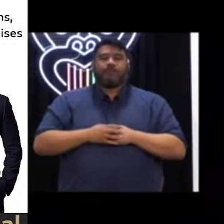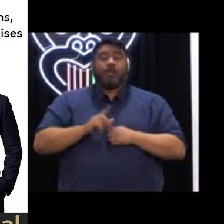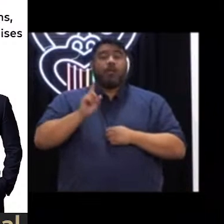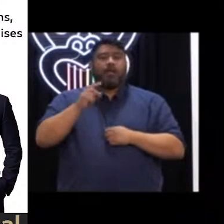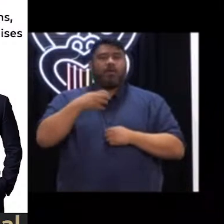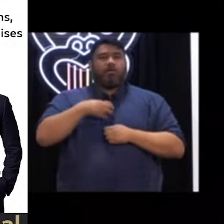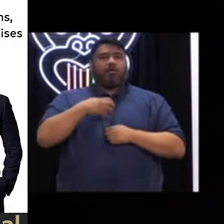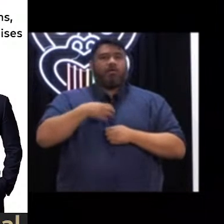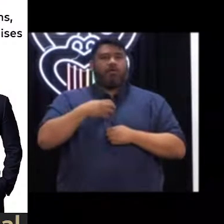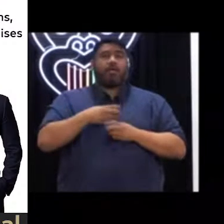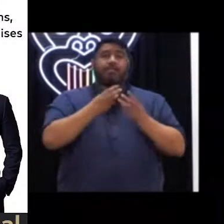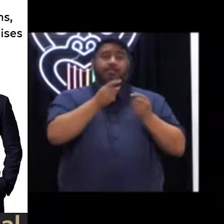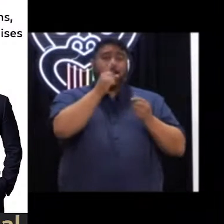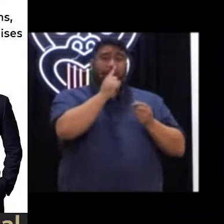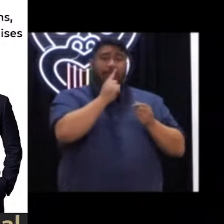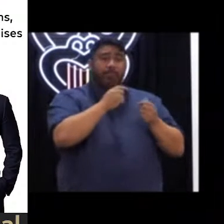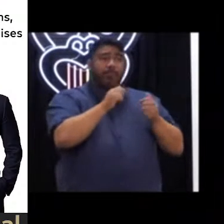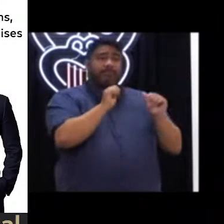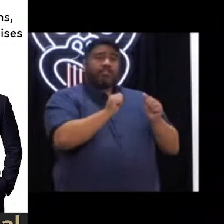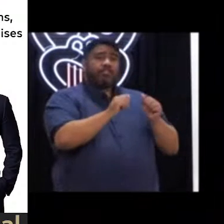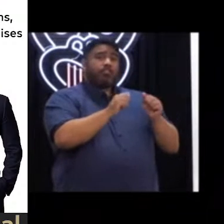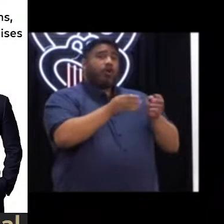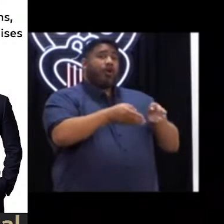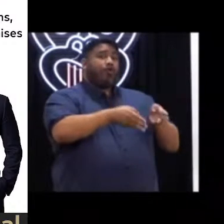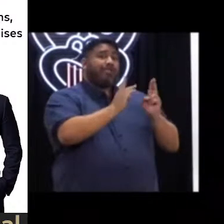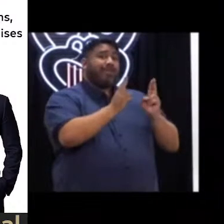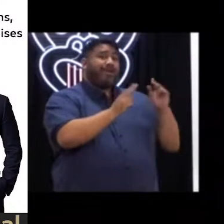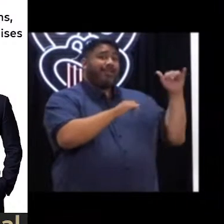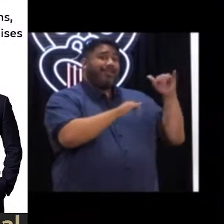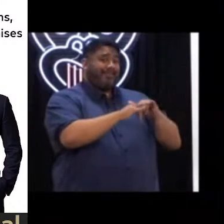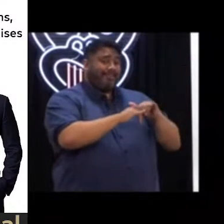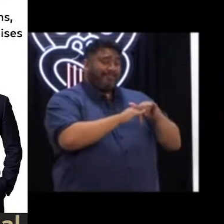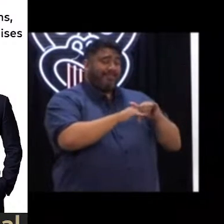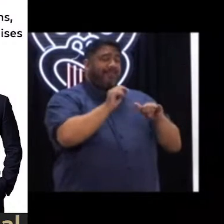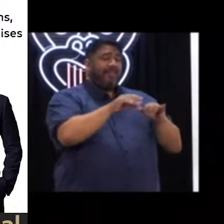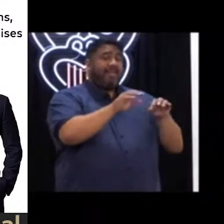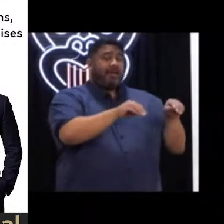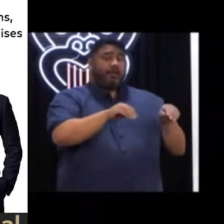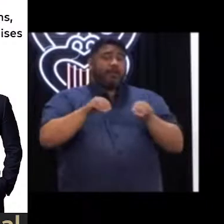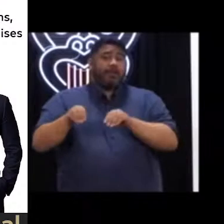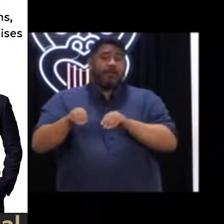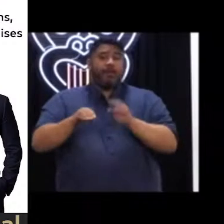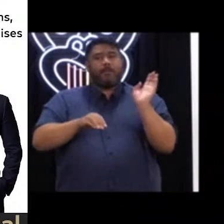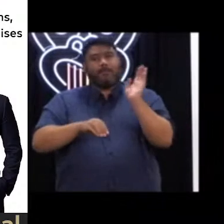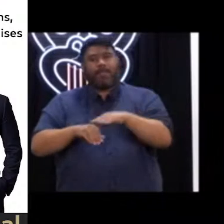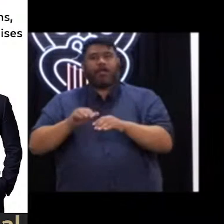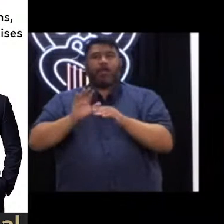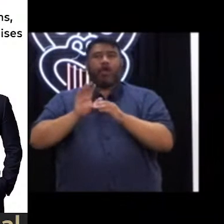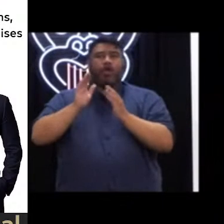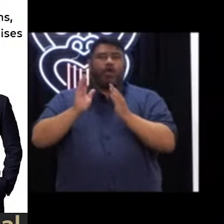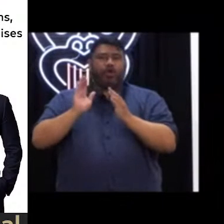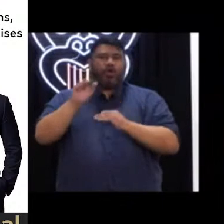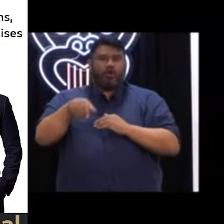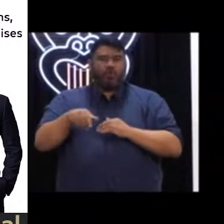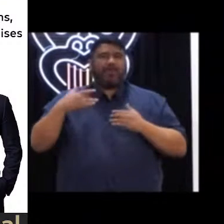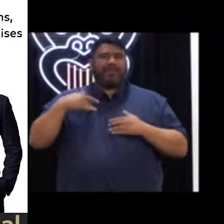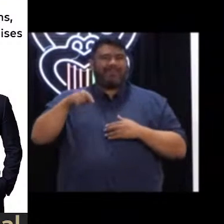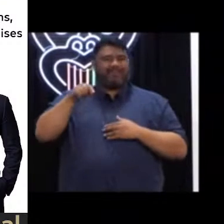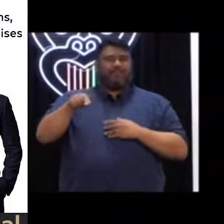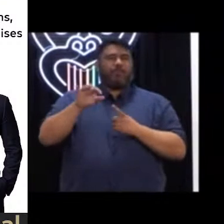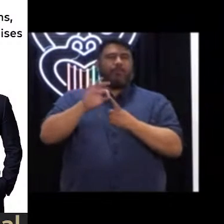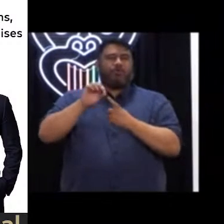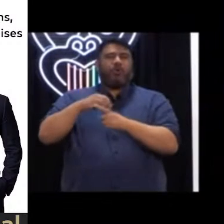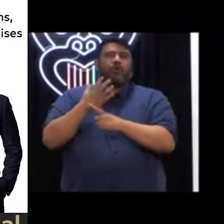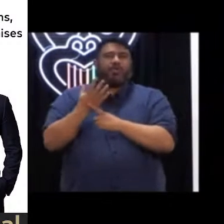in quarantine, who have now returned home. This could explain the result, but what I would like to say is anyone in the Pukekohe area who has